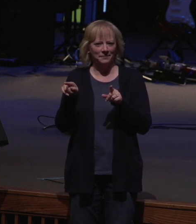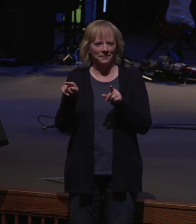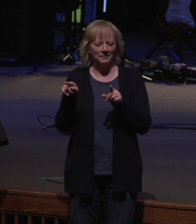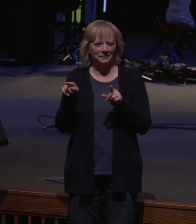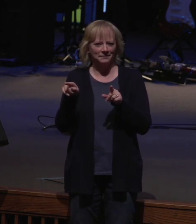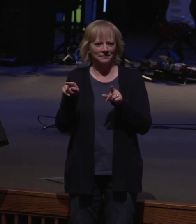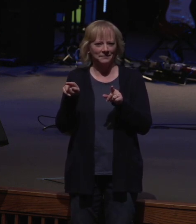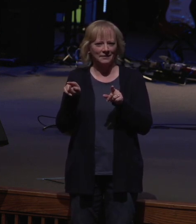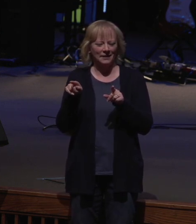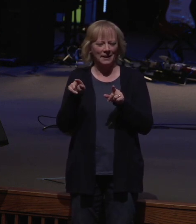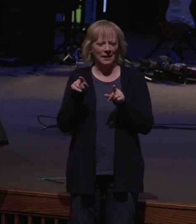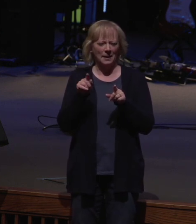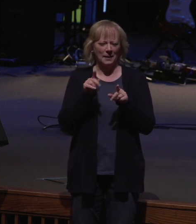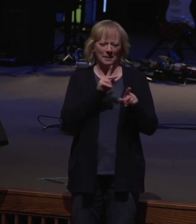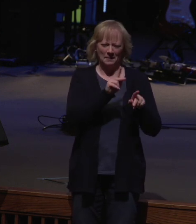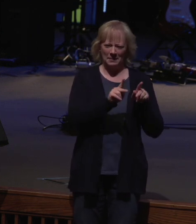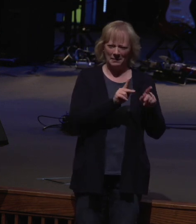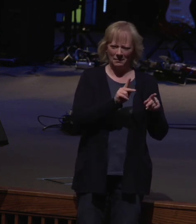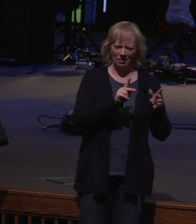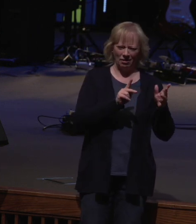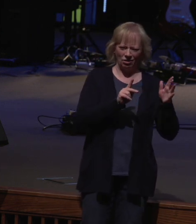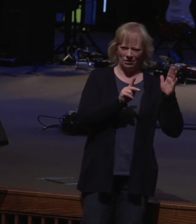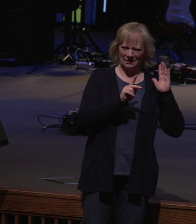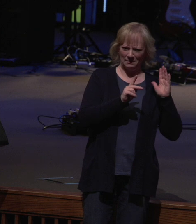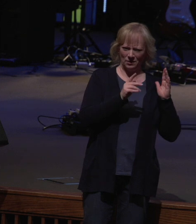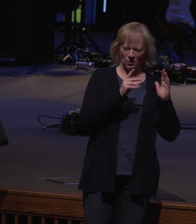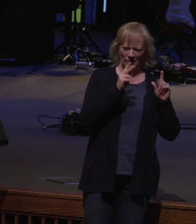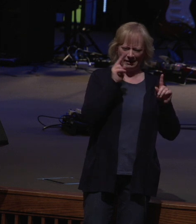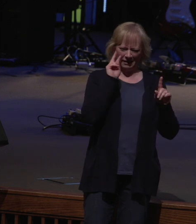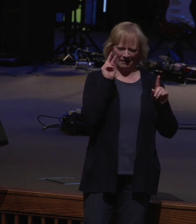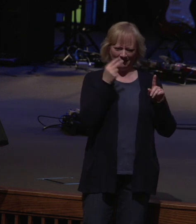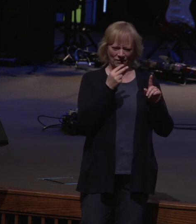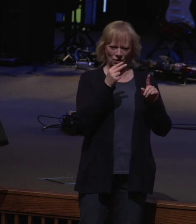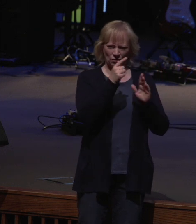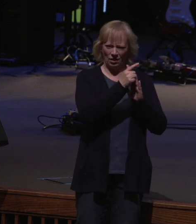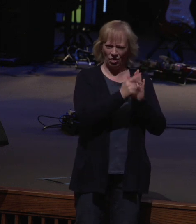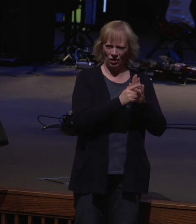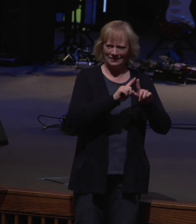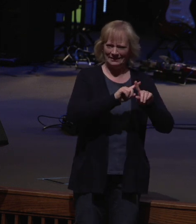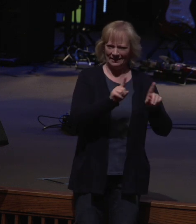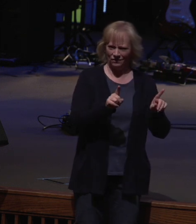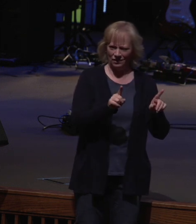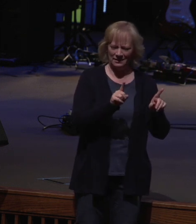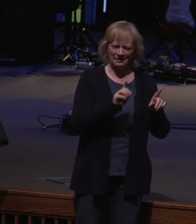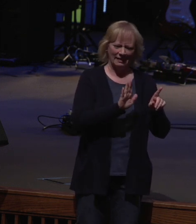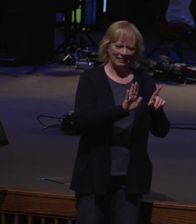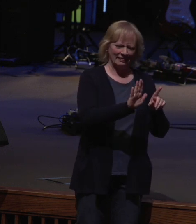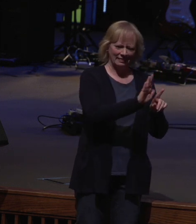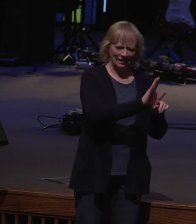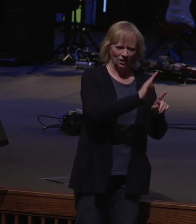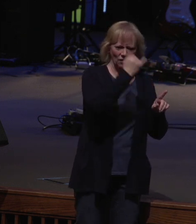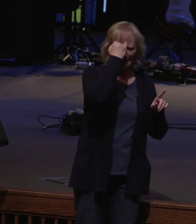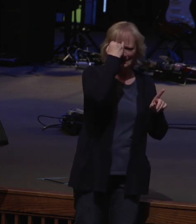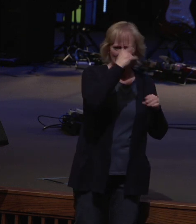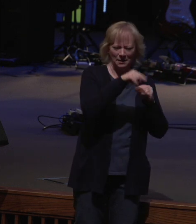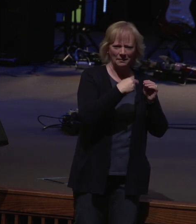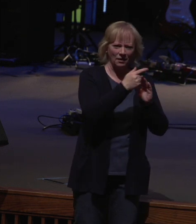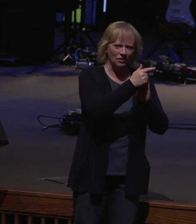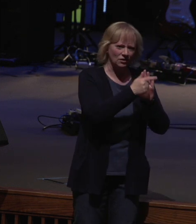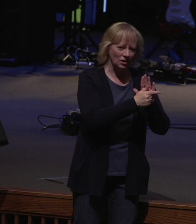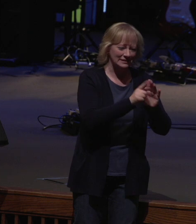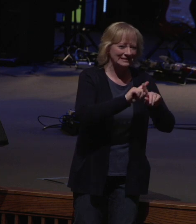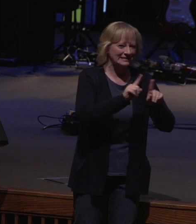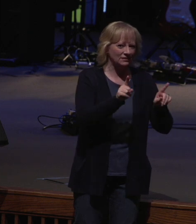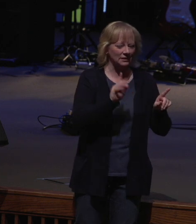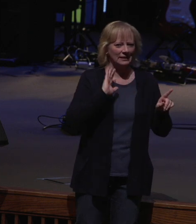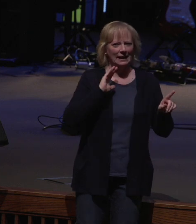back then. In the Old Testament, their concept of the legal system was way different. Ours